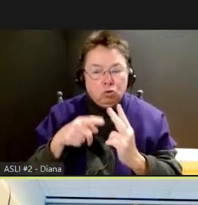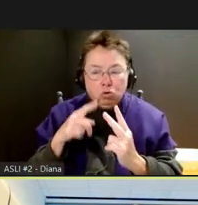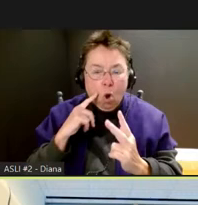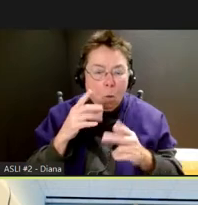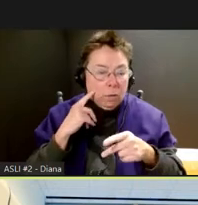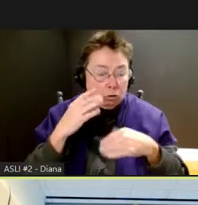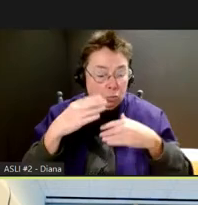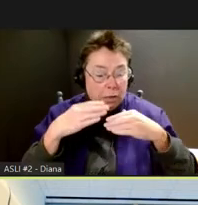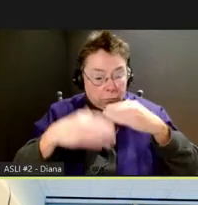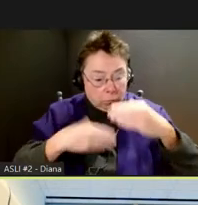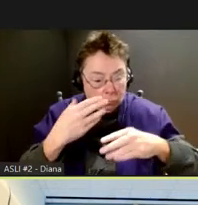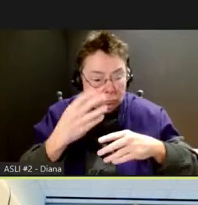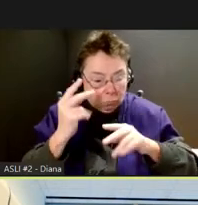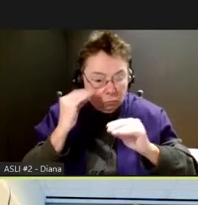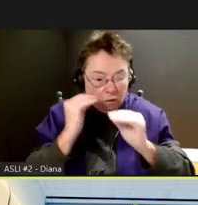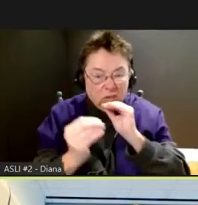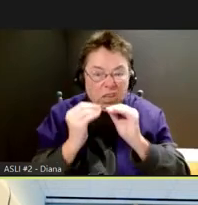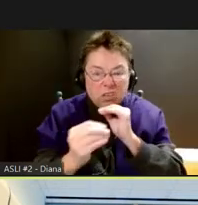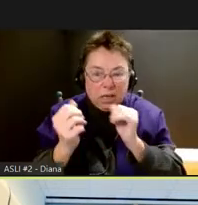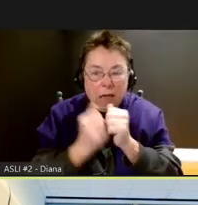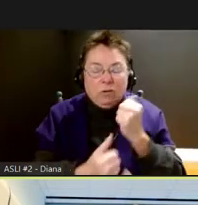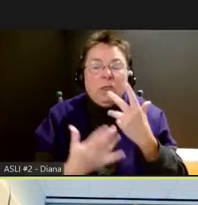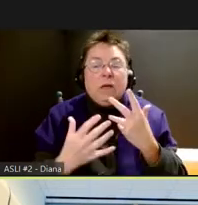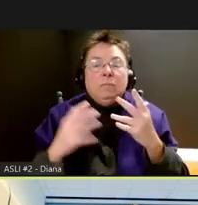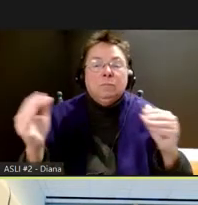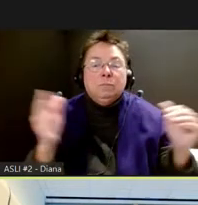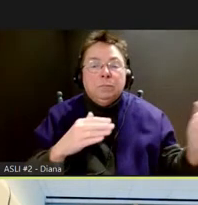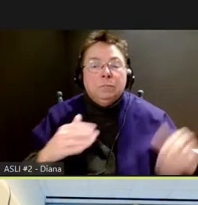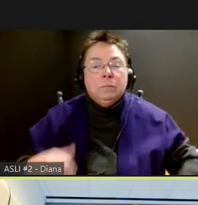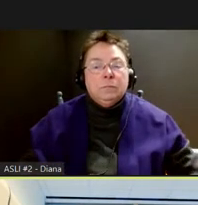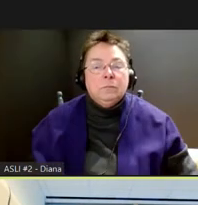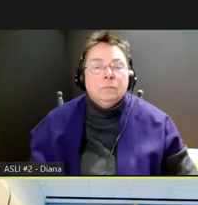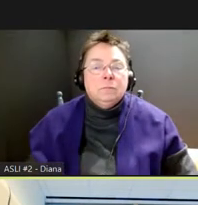cycles for both bus and rail cars. Next slide, please.